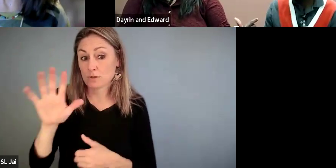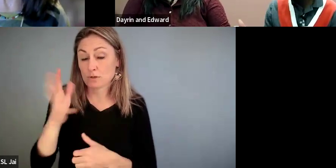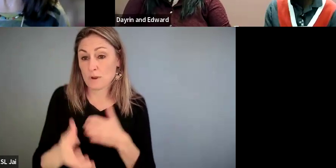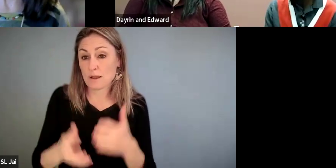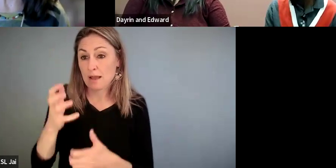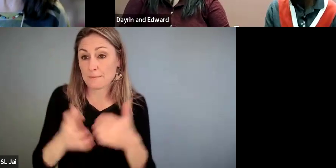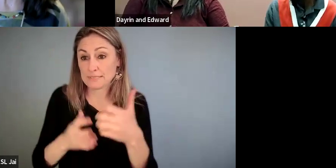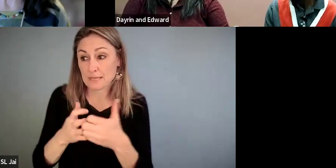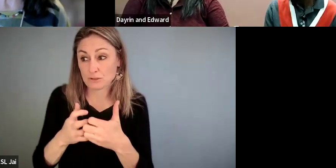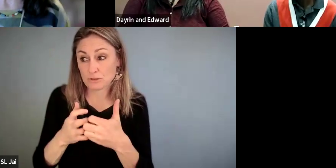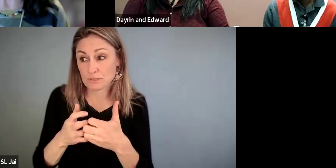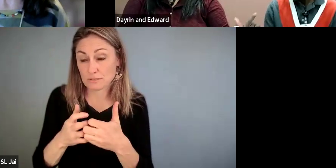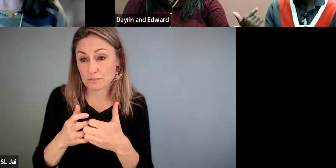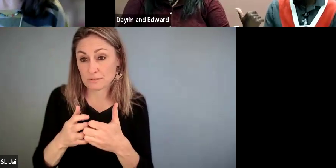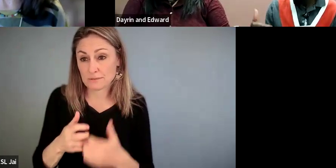Next So- page.